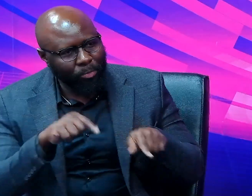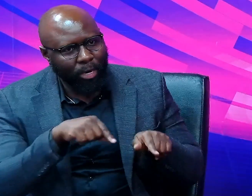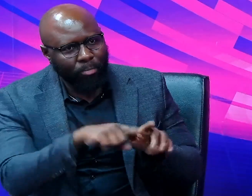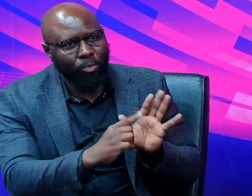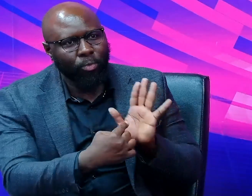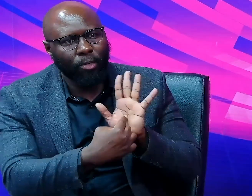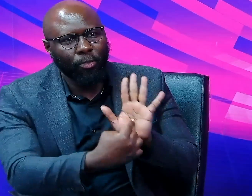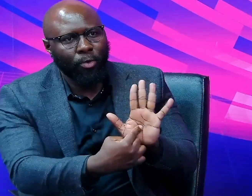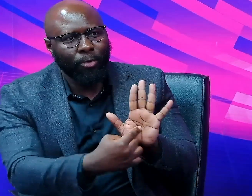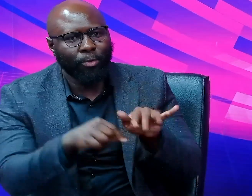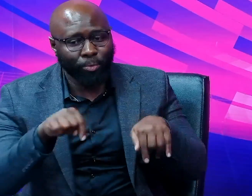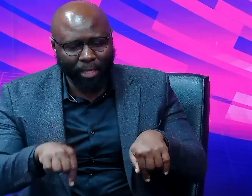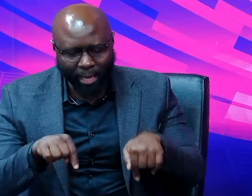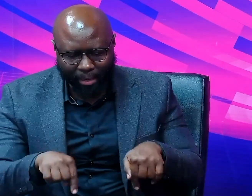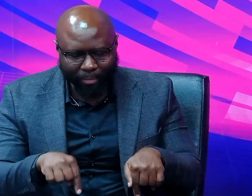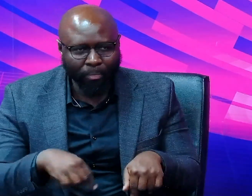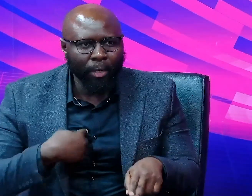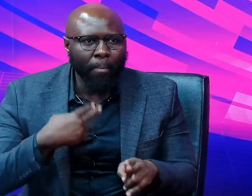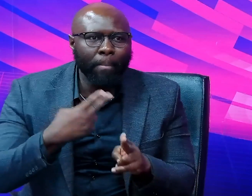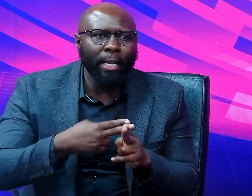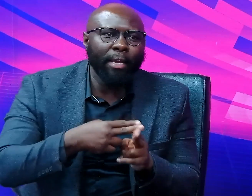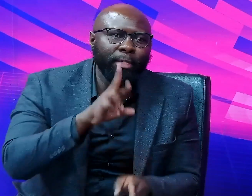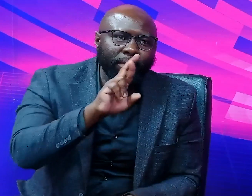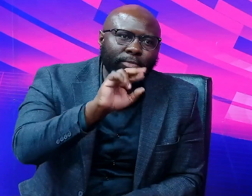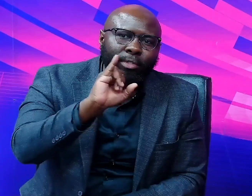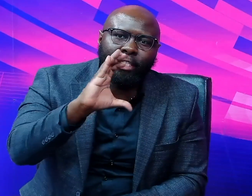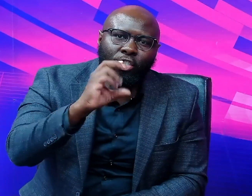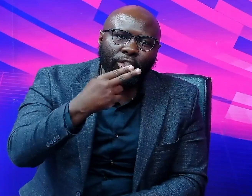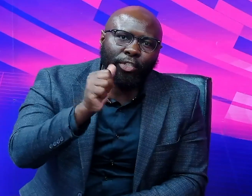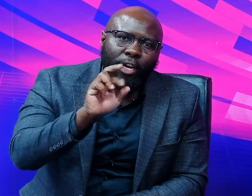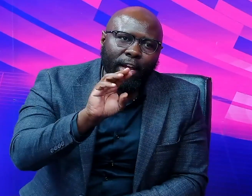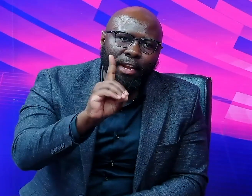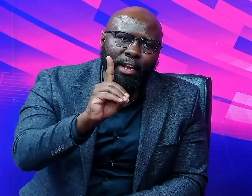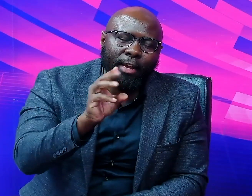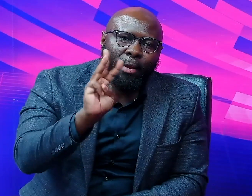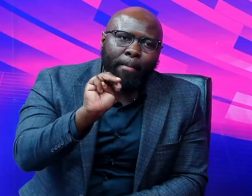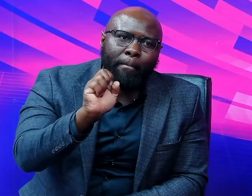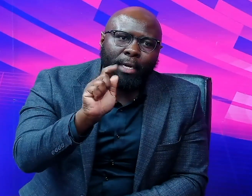sana. And I'm happy to come to your show today. Welcome. So my name is Richard